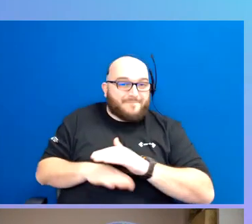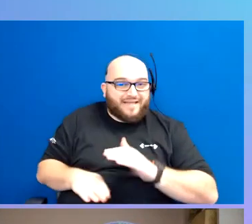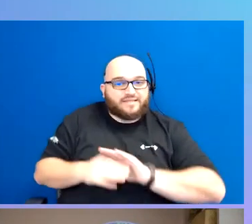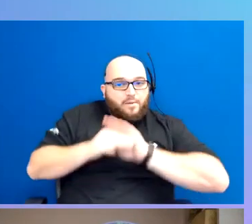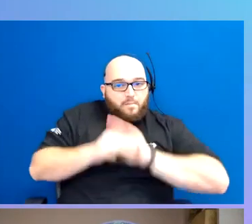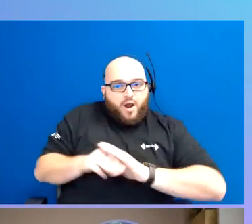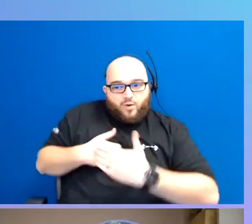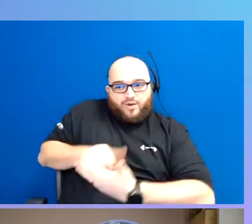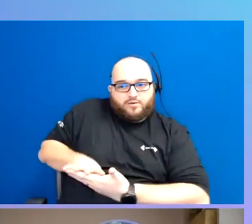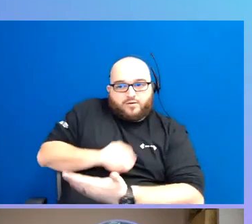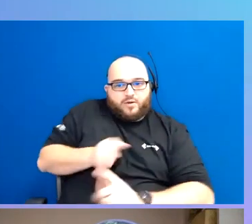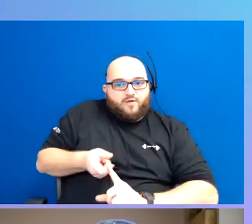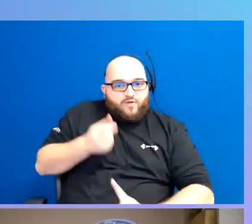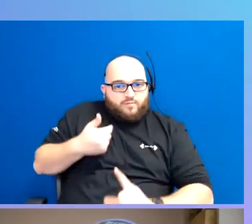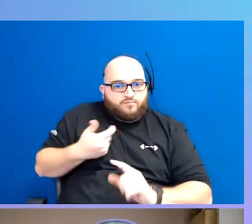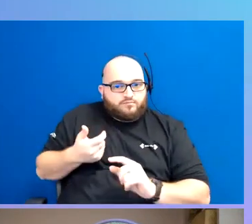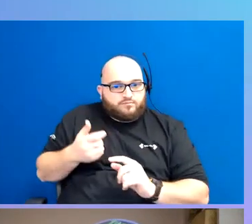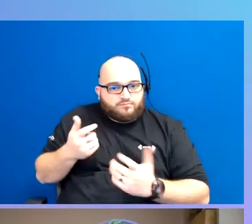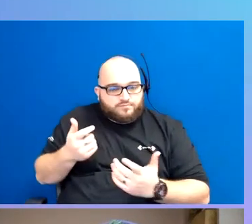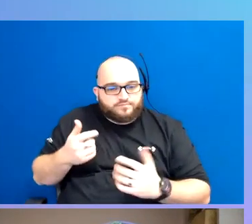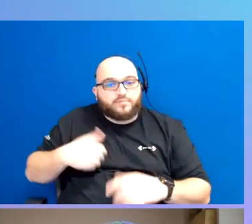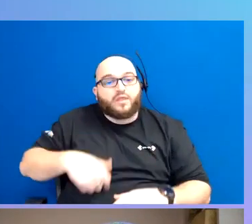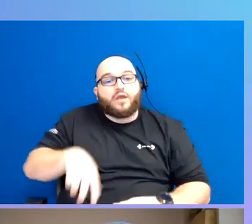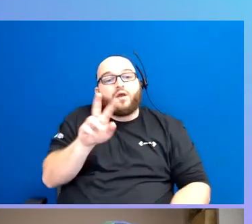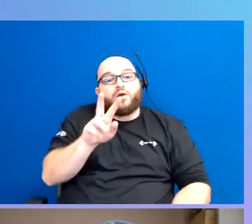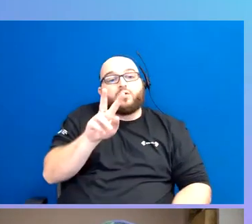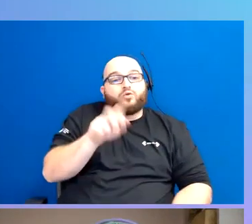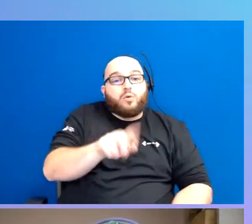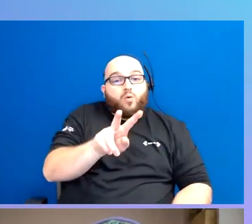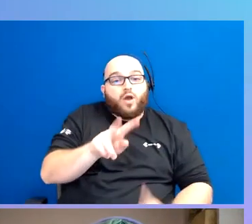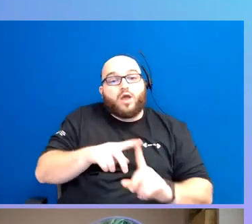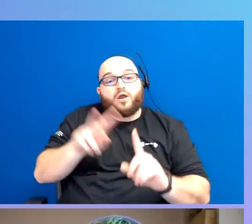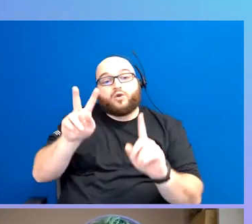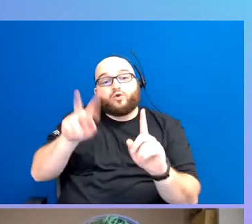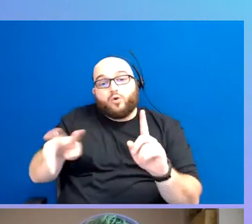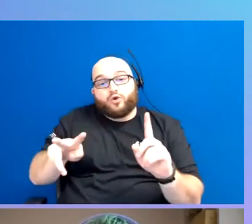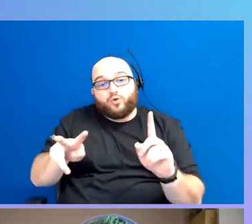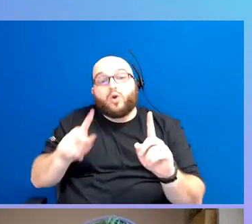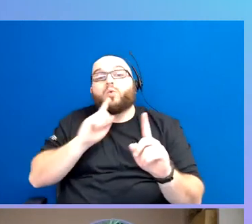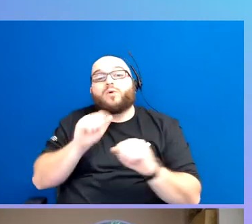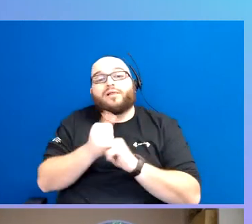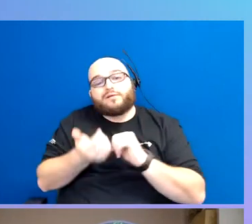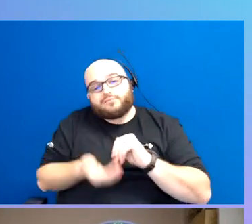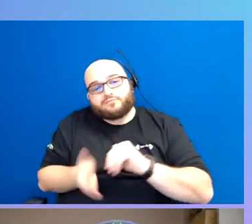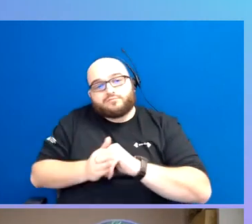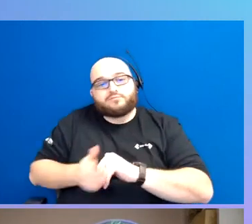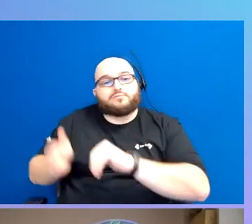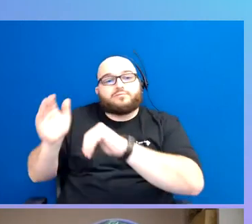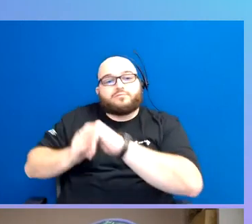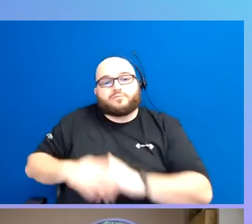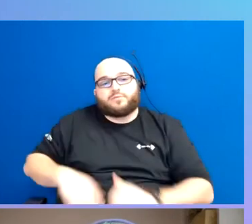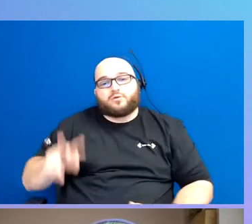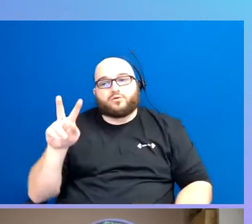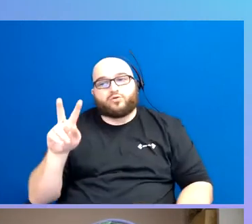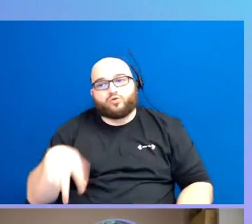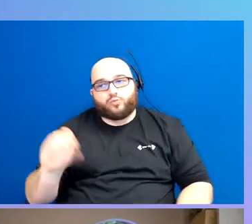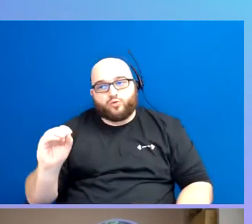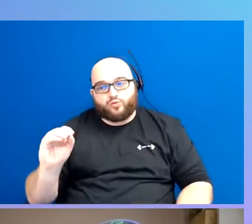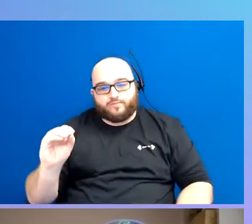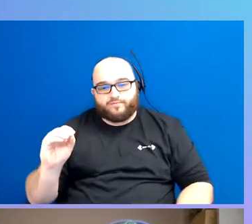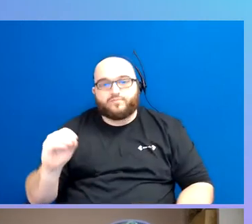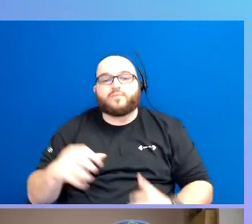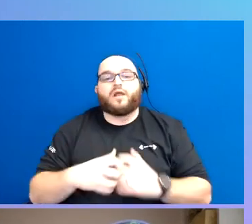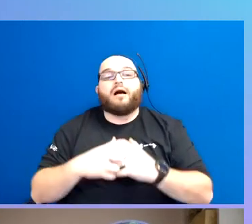today. WCAG 2.1 and 2.2 just add on top of 2.0. So there's really the fundamental changes